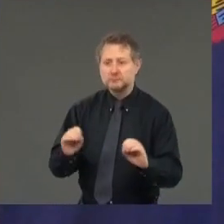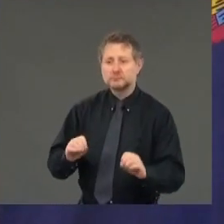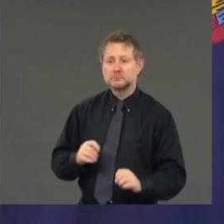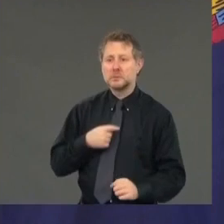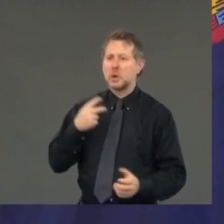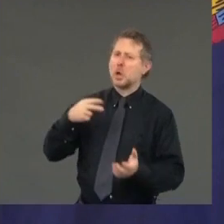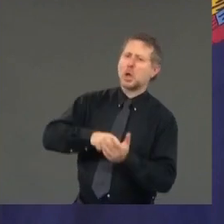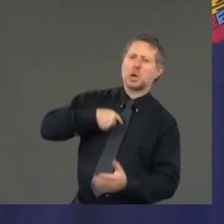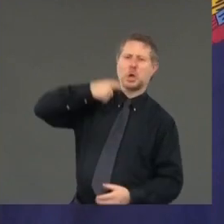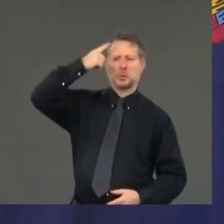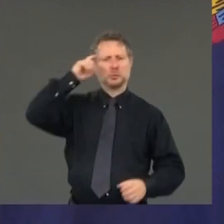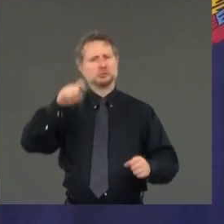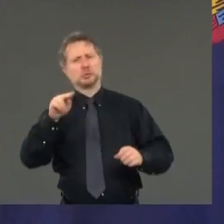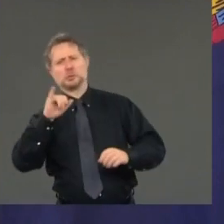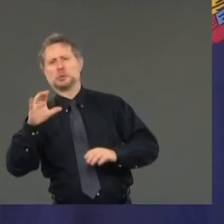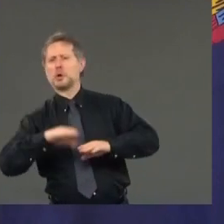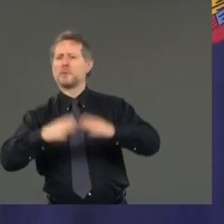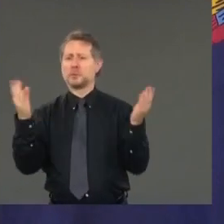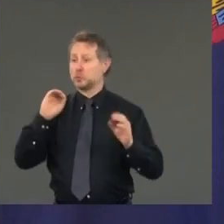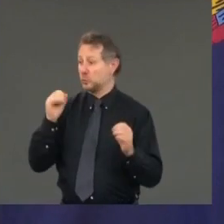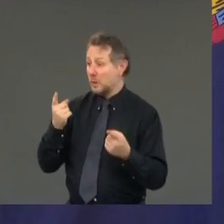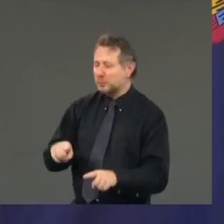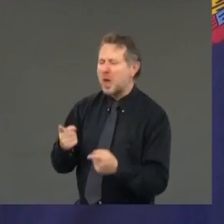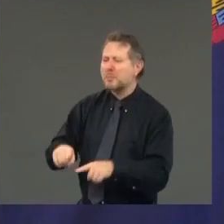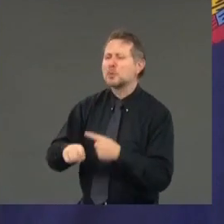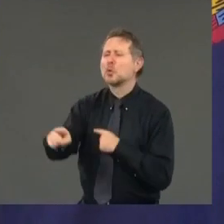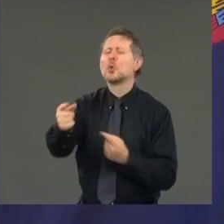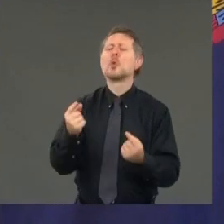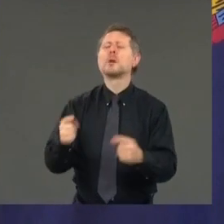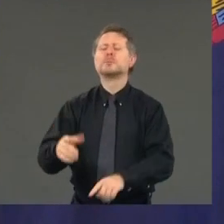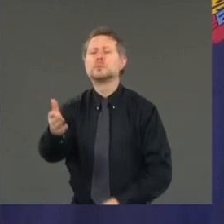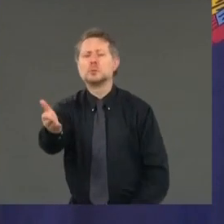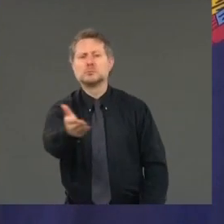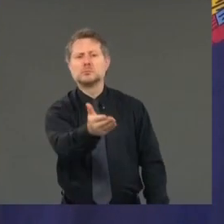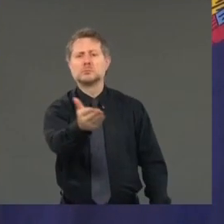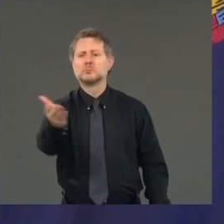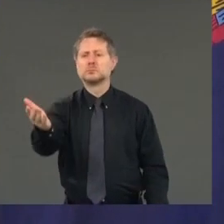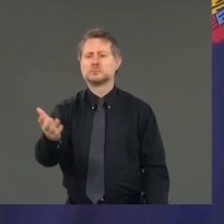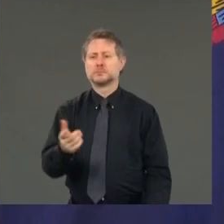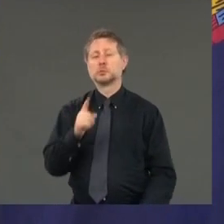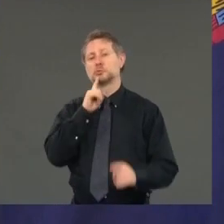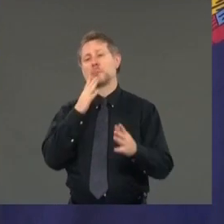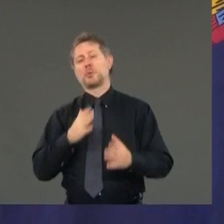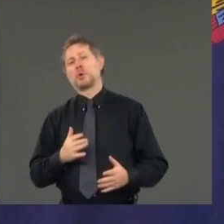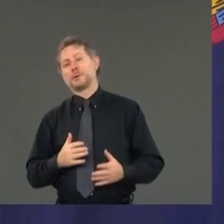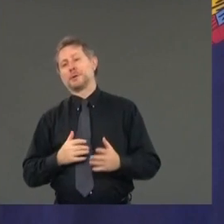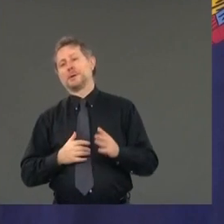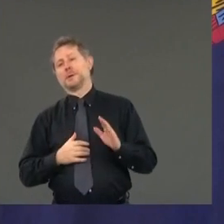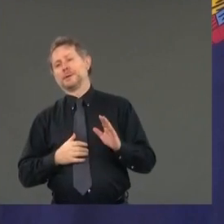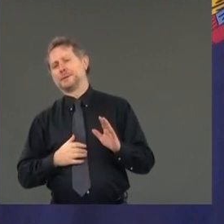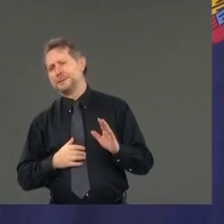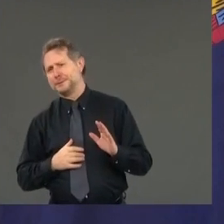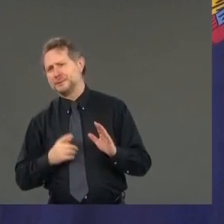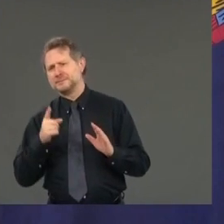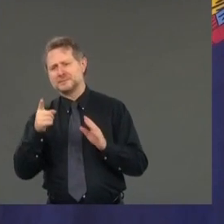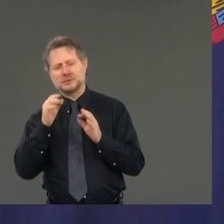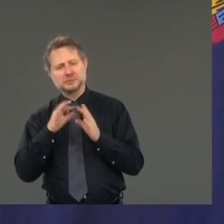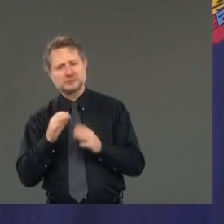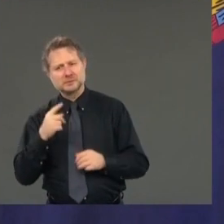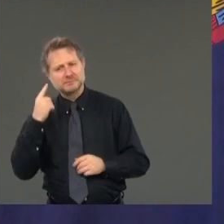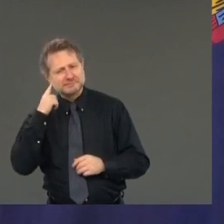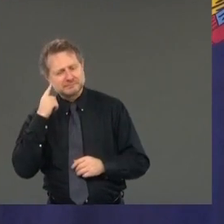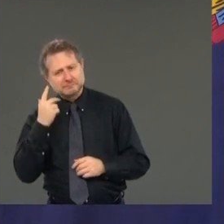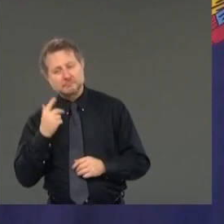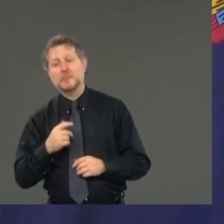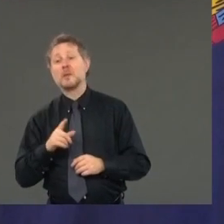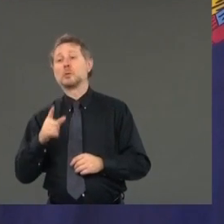City should be open? What happens? Nothing. And so what are New Yorkers supposed to make of this? He says go out, and he